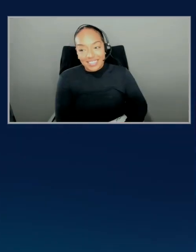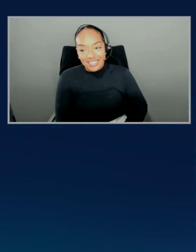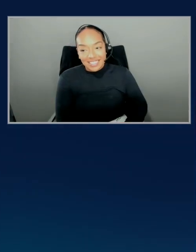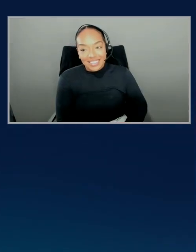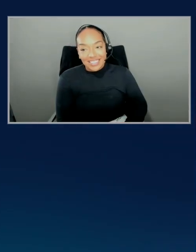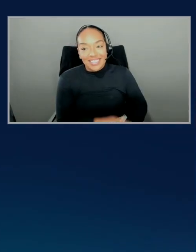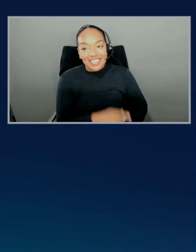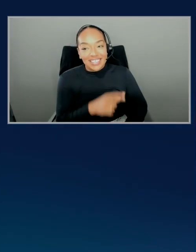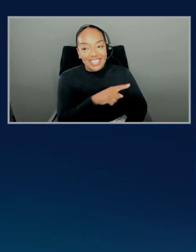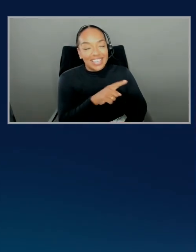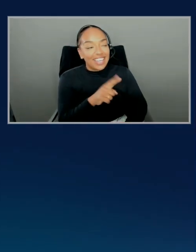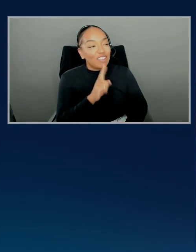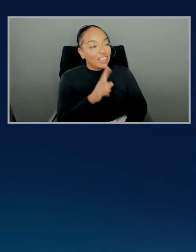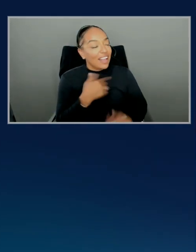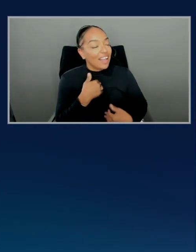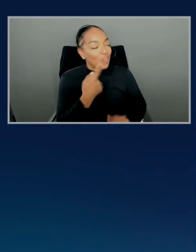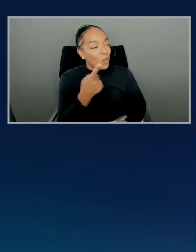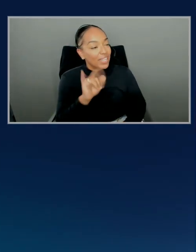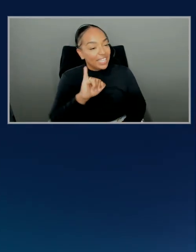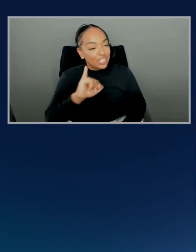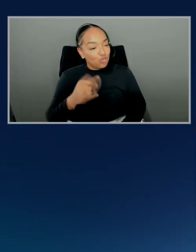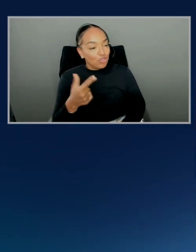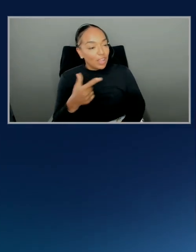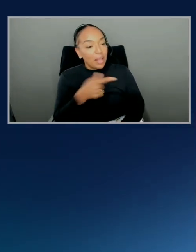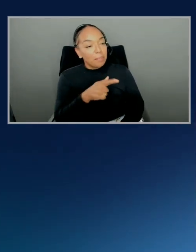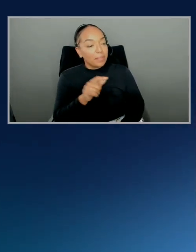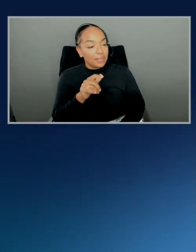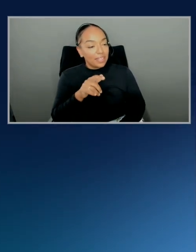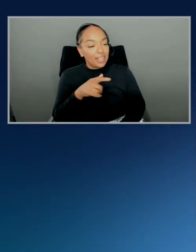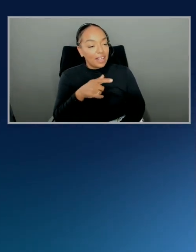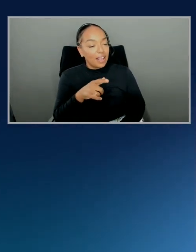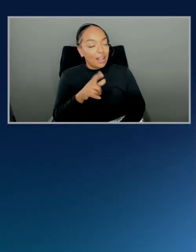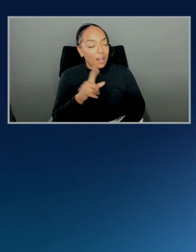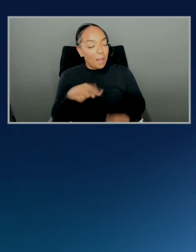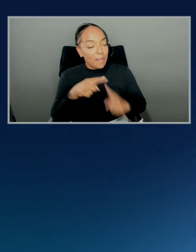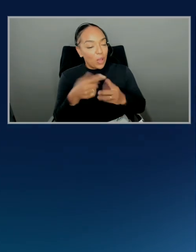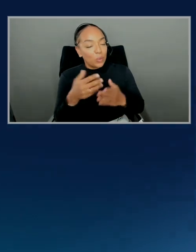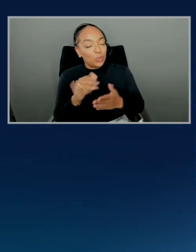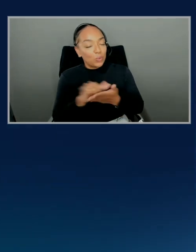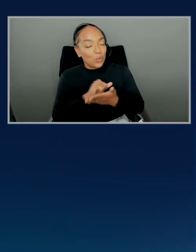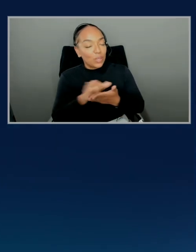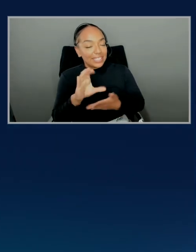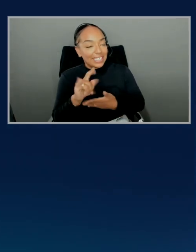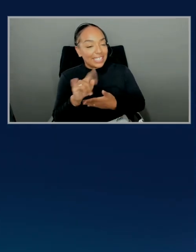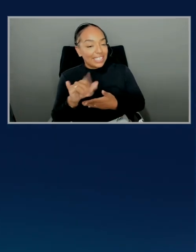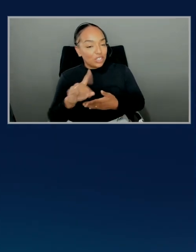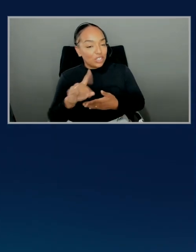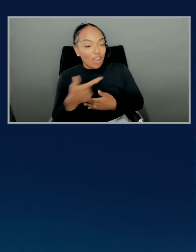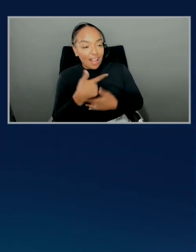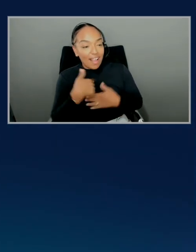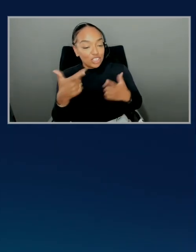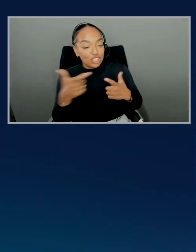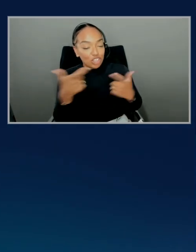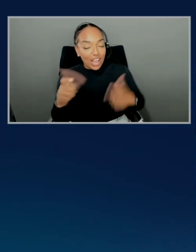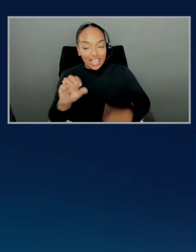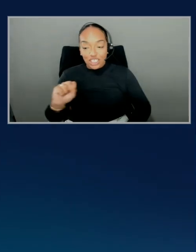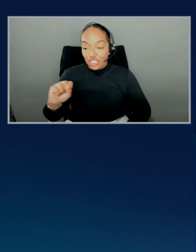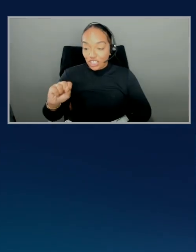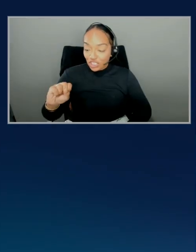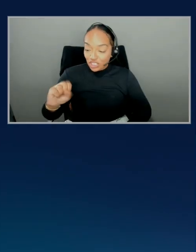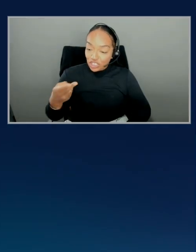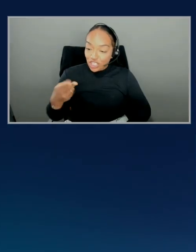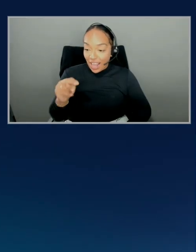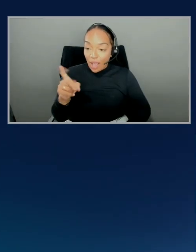Instagram. It's a really awesome Instagram about New York City dogs. Recently posted a giant schnauzer and was talking about how rare they are, especially in the city, and they are so